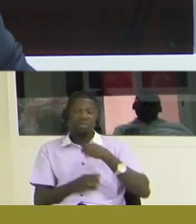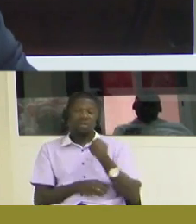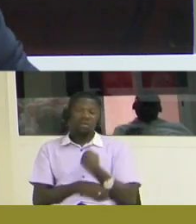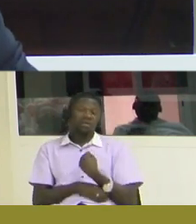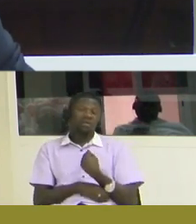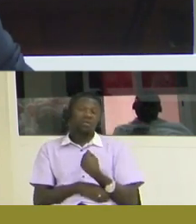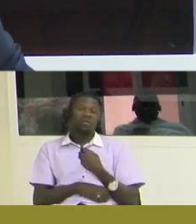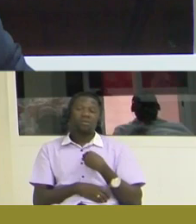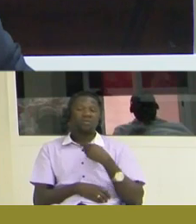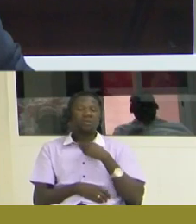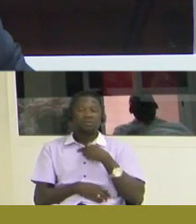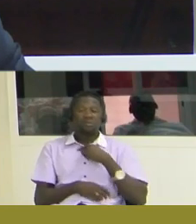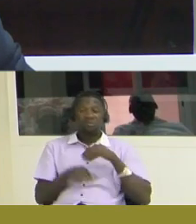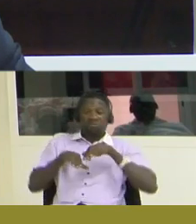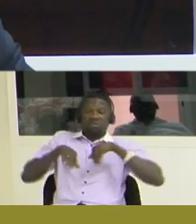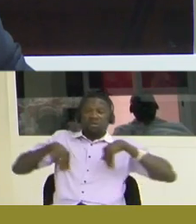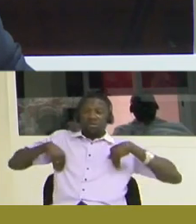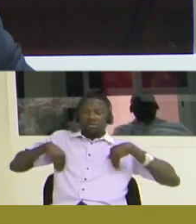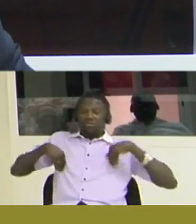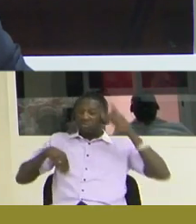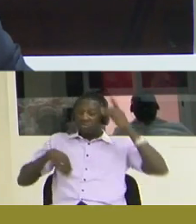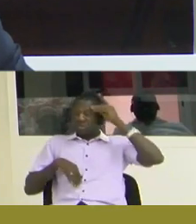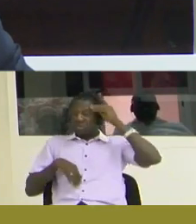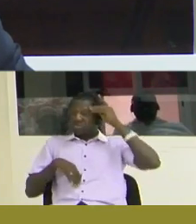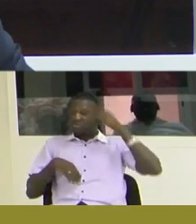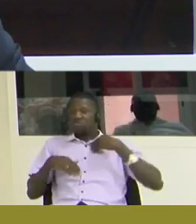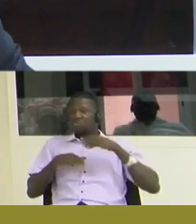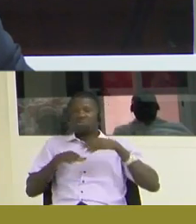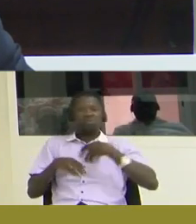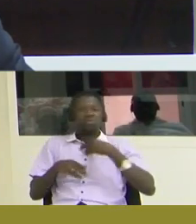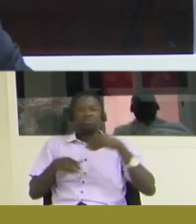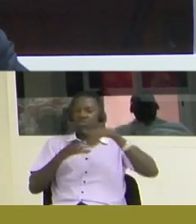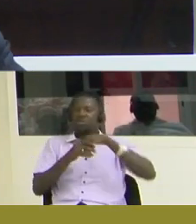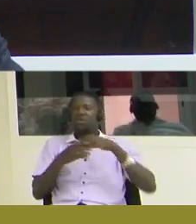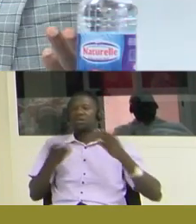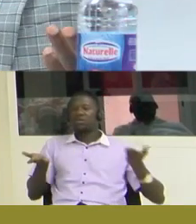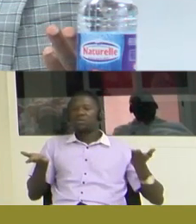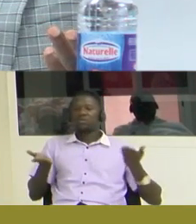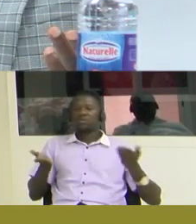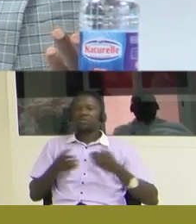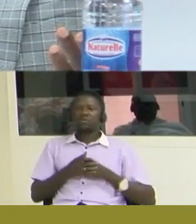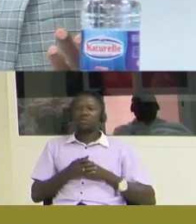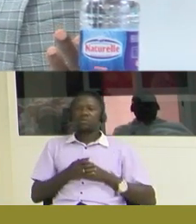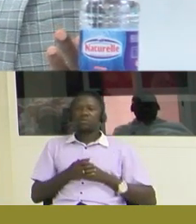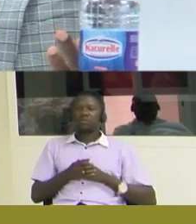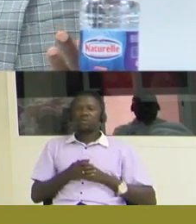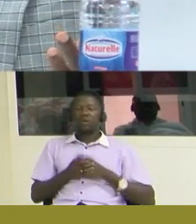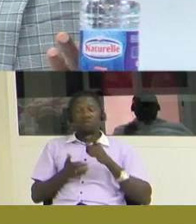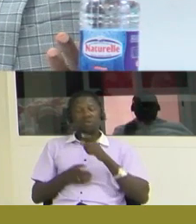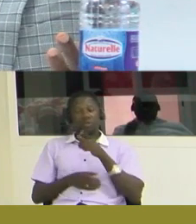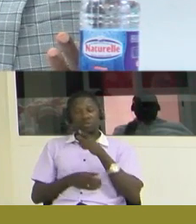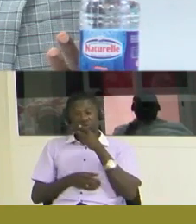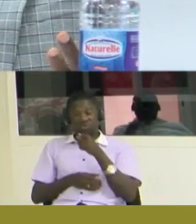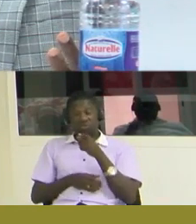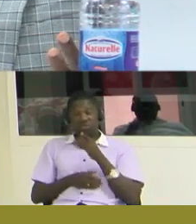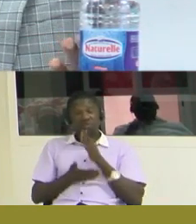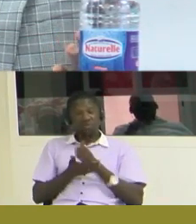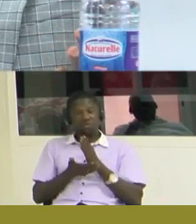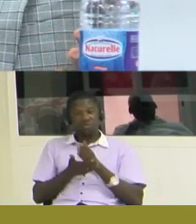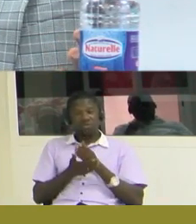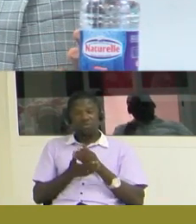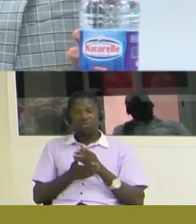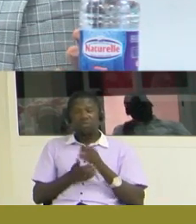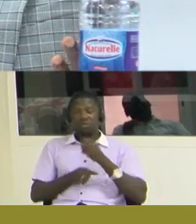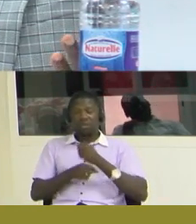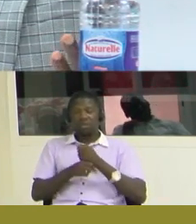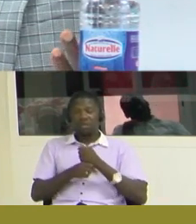politics pretty much it's not my kettle of fish but mr. singer did you actually became the head